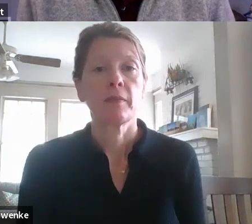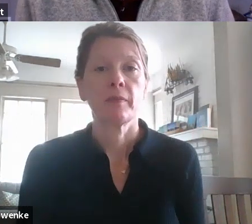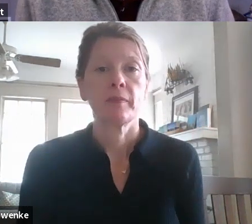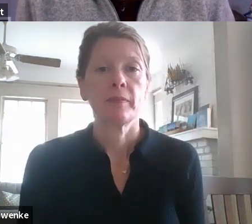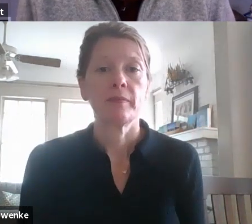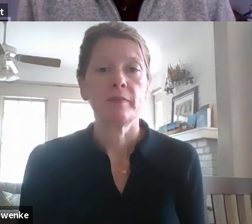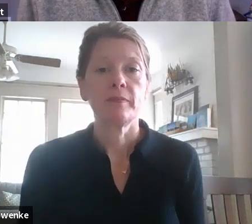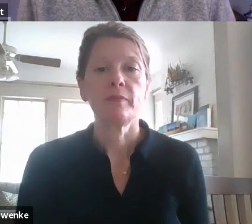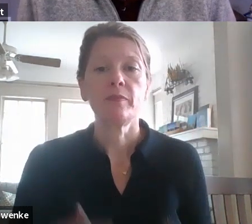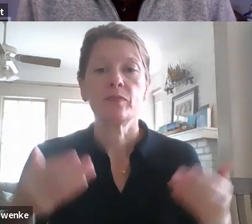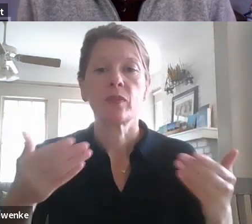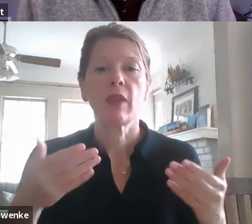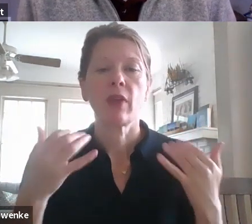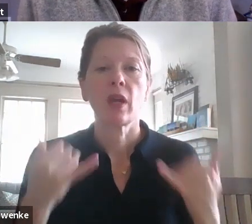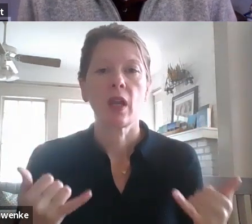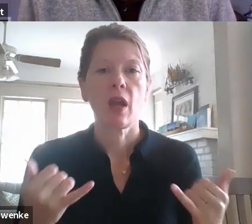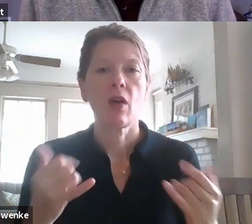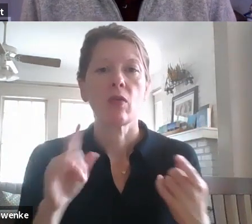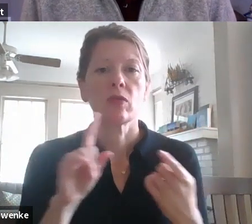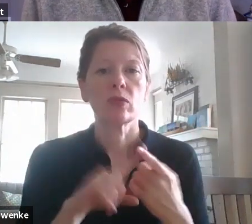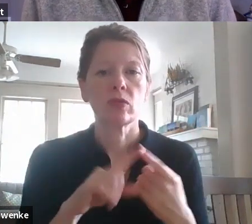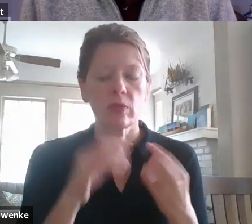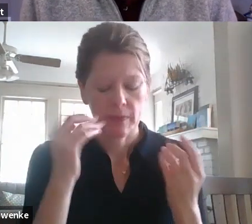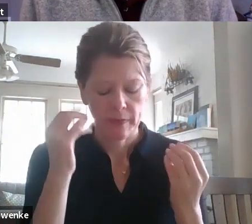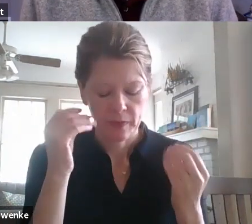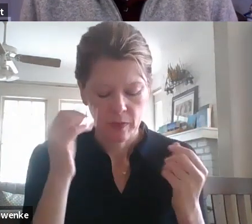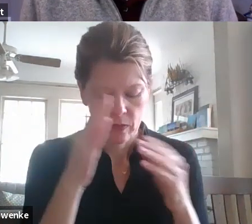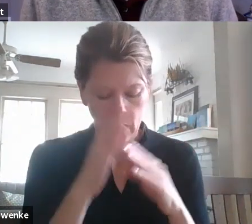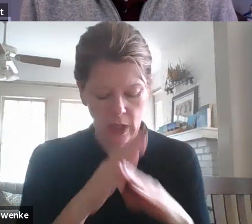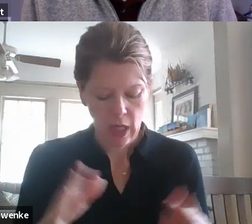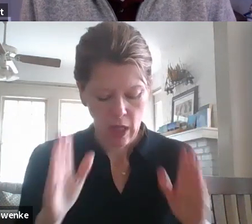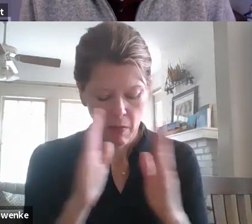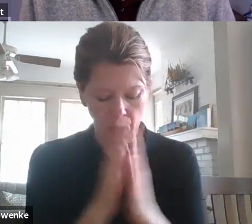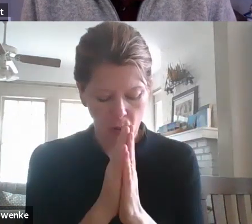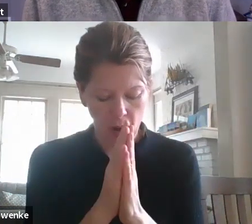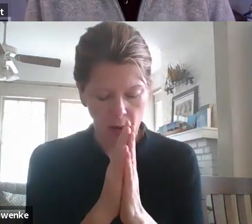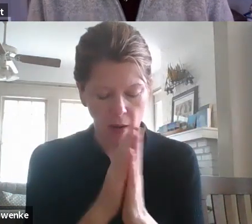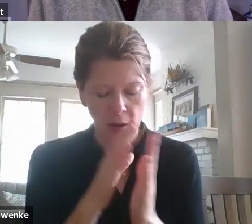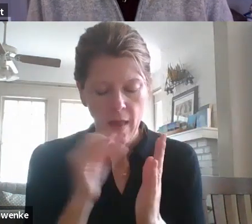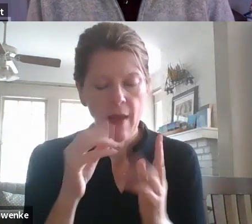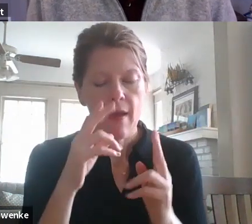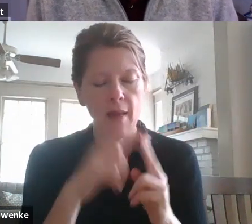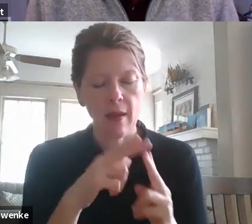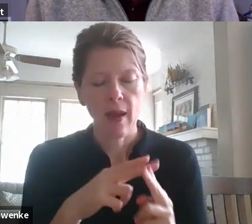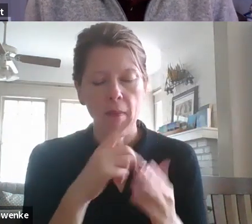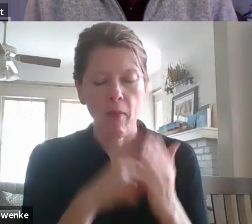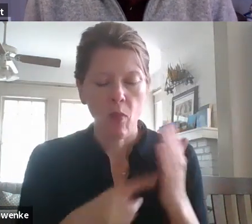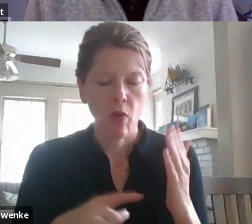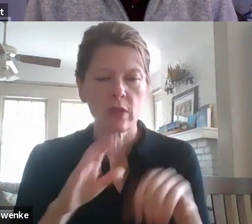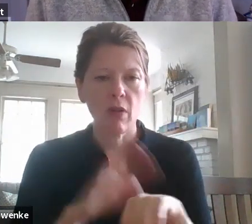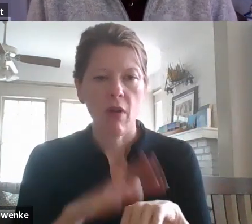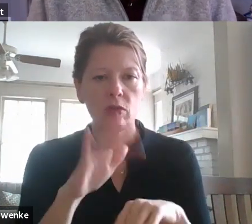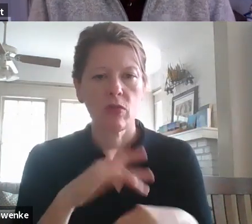I invite you to take a moment for silent prayer and to name before God those things that are on your heart.